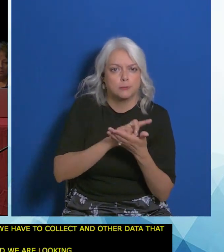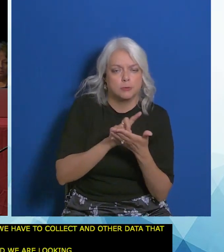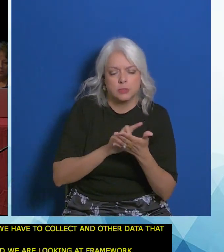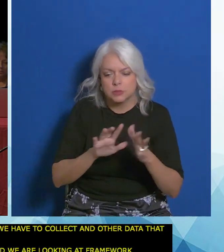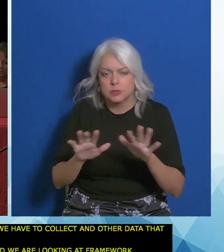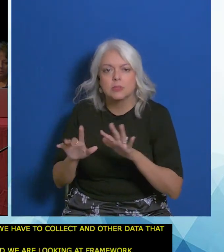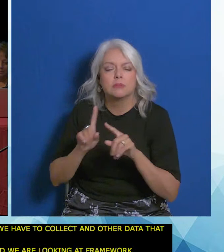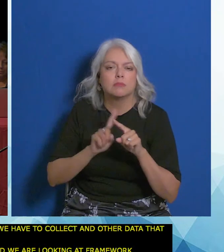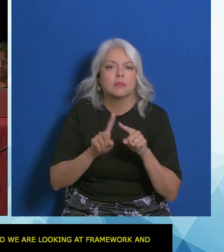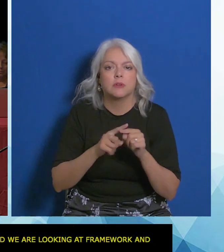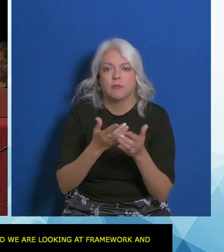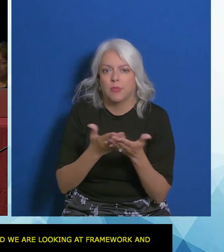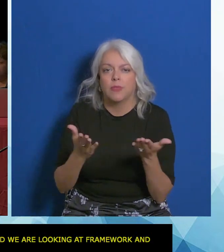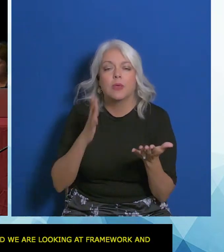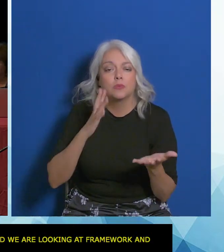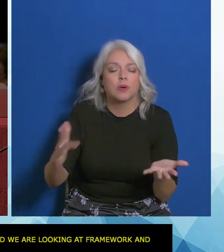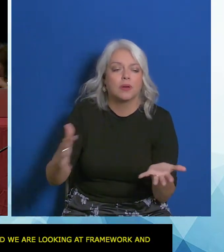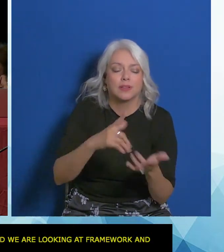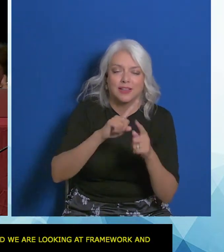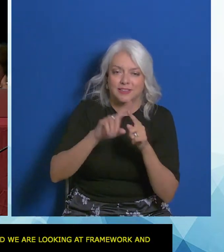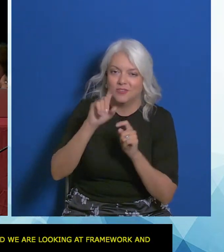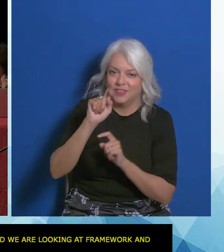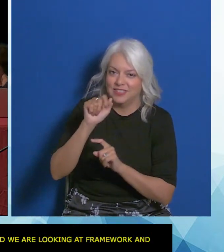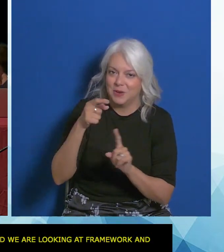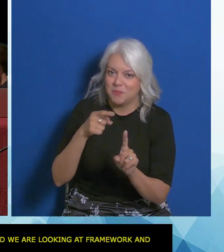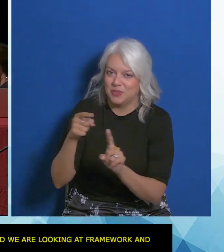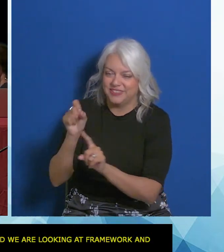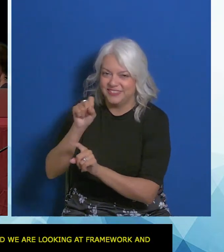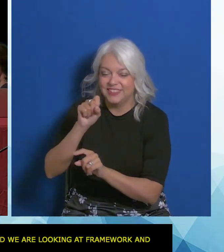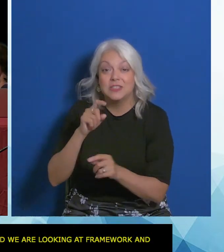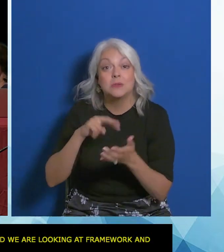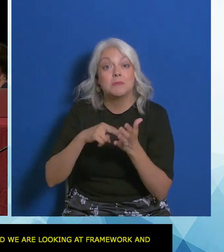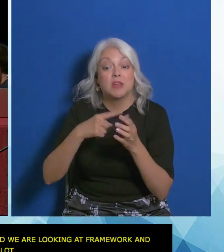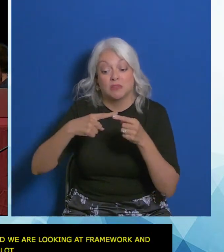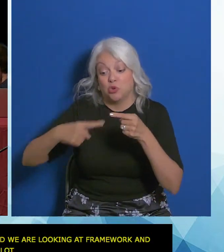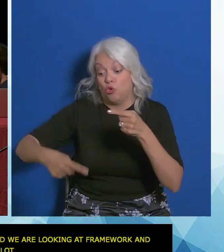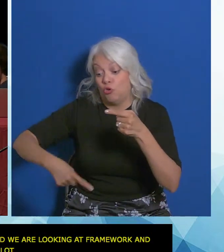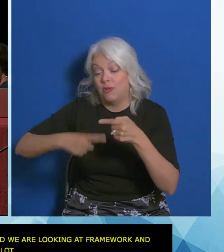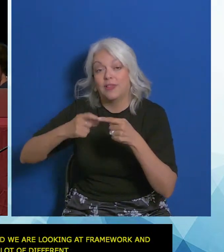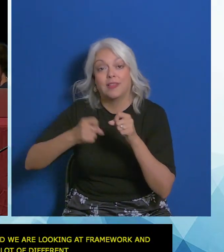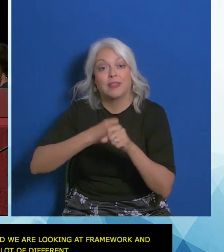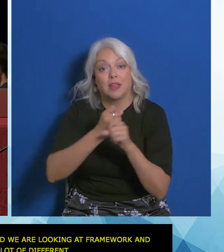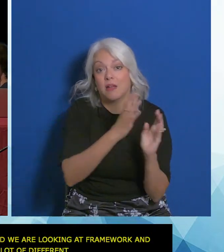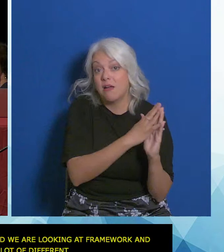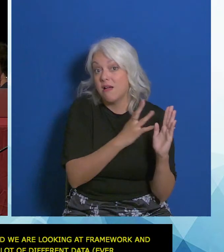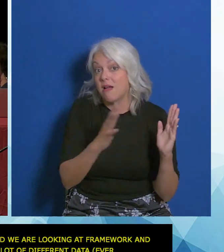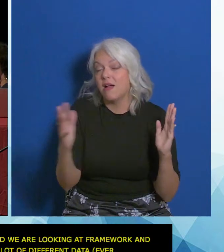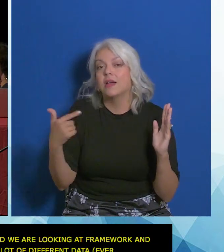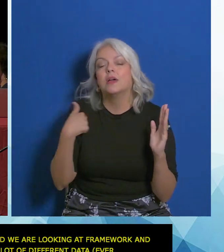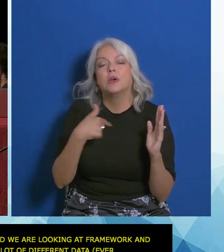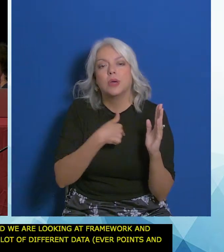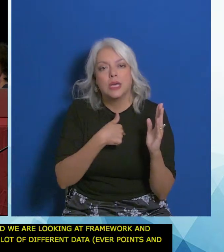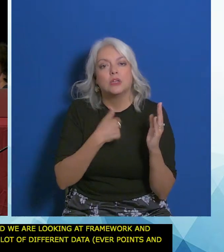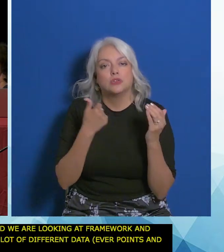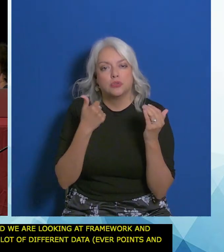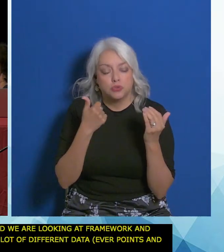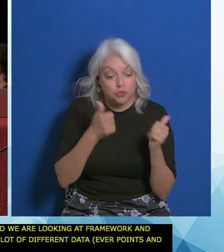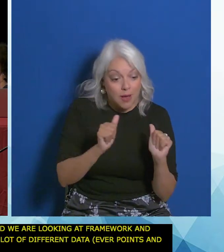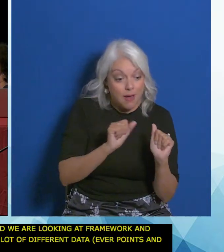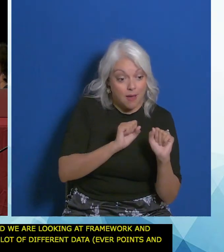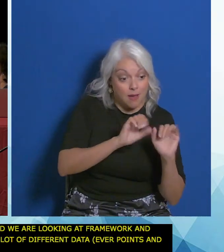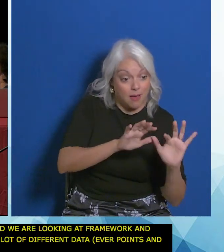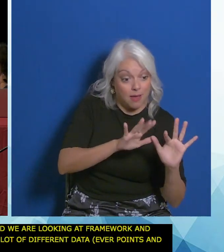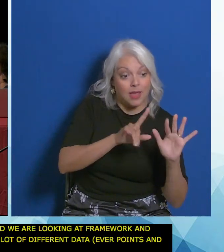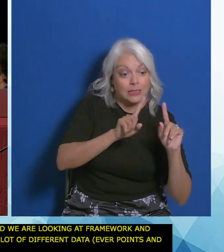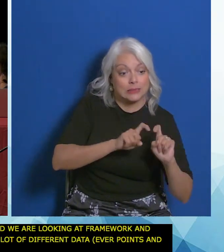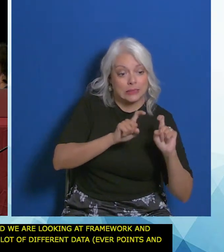that will bring in a lot of different data points. So this will be, throughout the year, something that we will have to try, tweak, try.